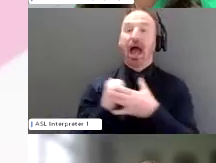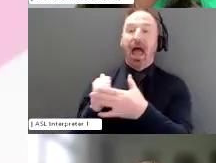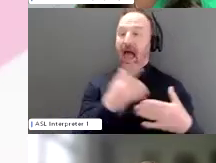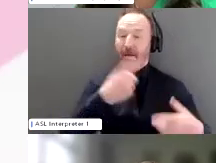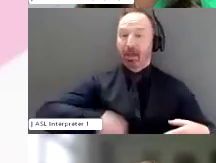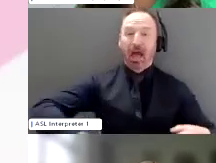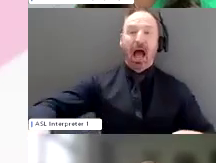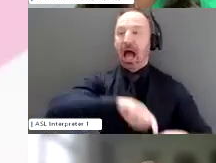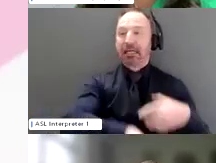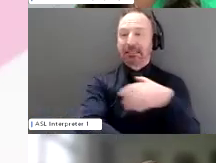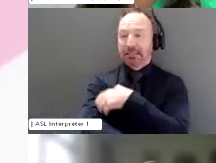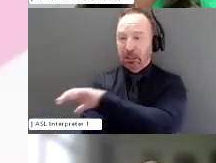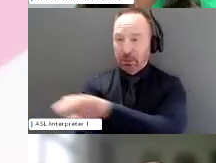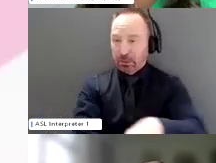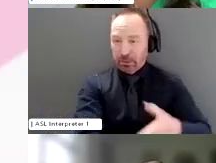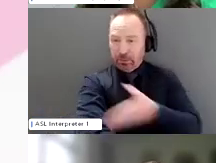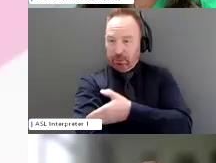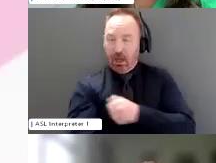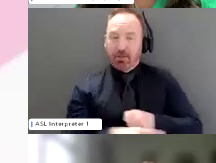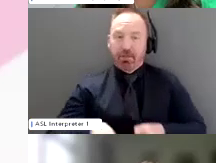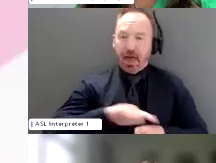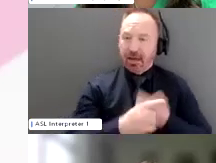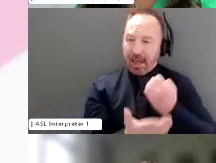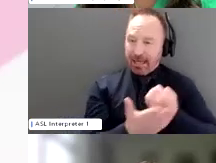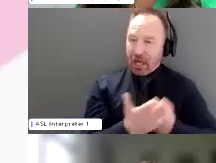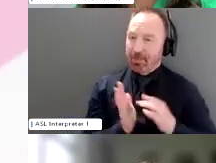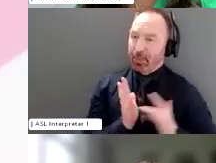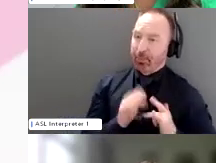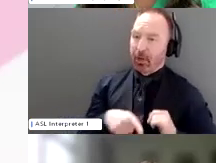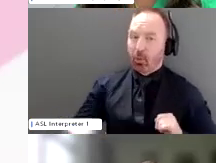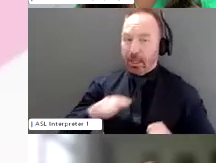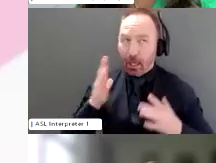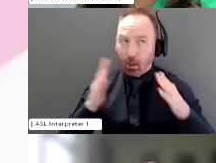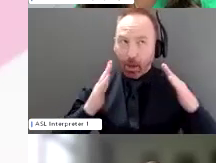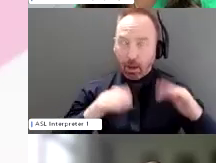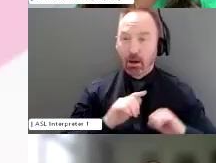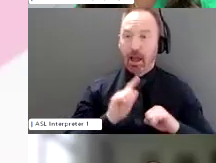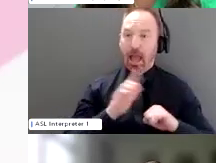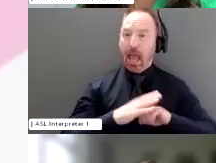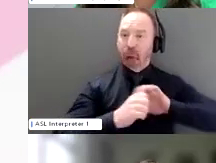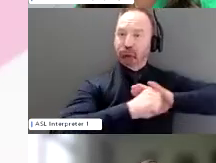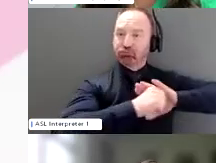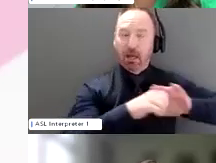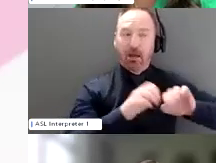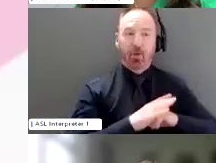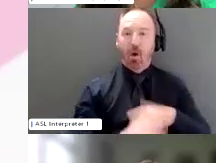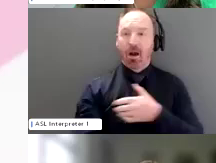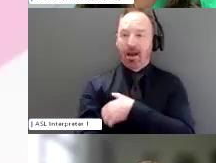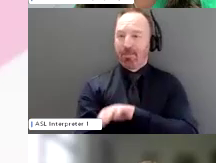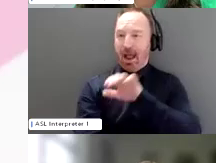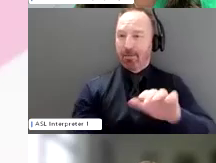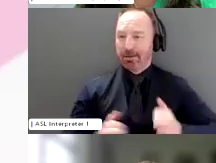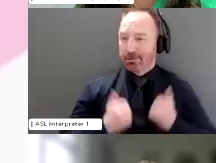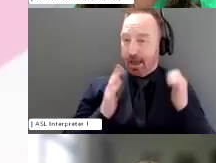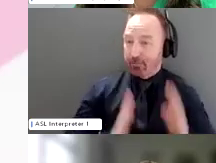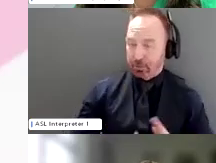on raising awareness about economic abuse and advocating for the empowerment of survivors. It's held in November to